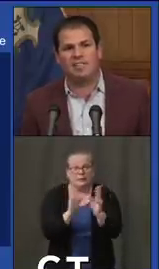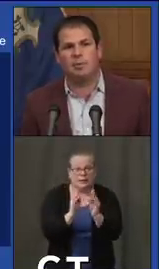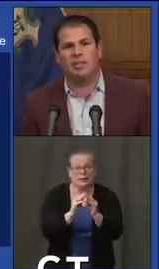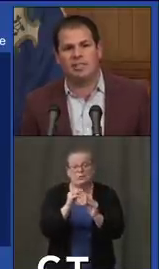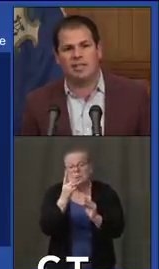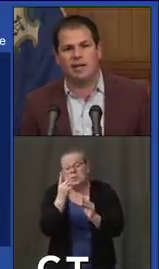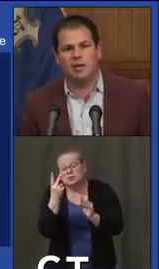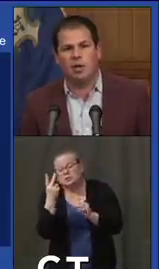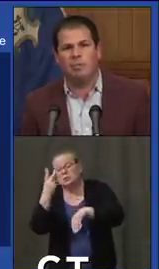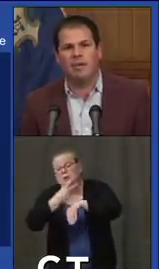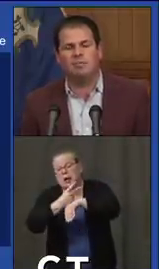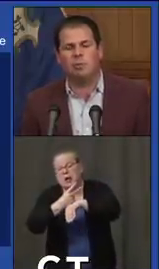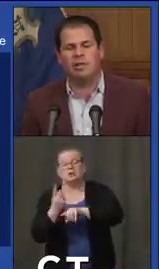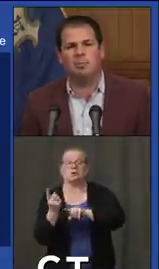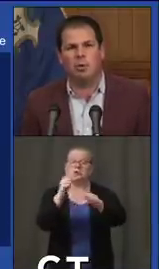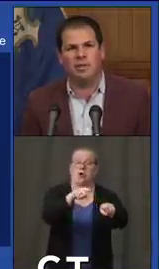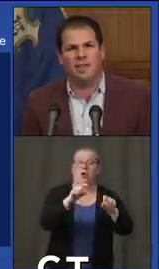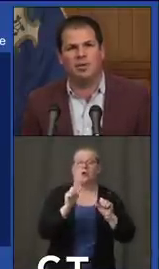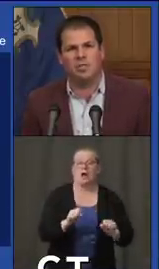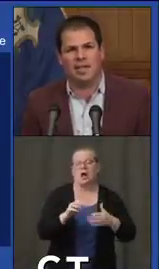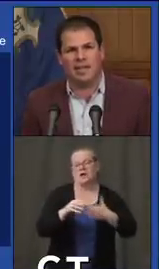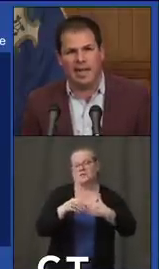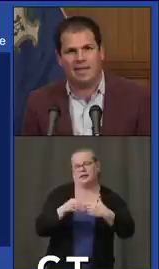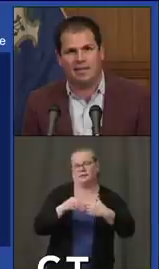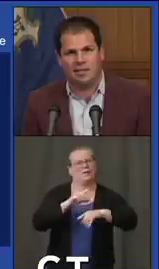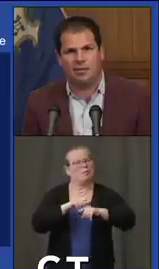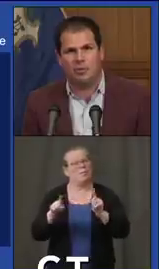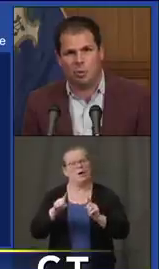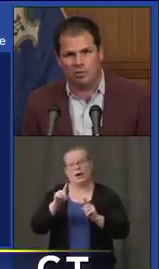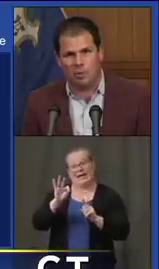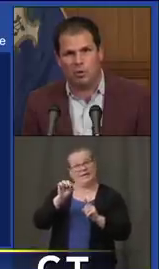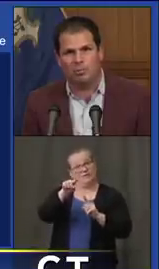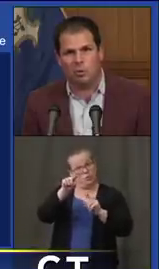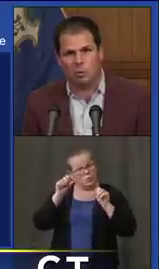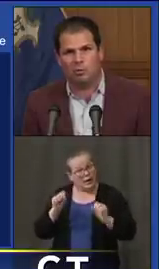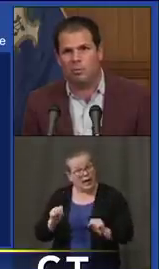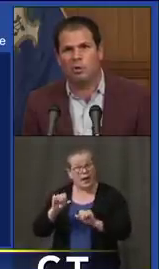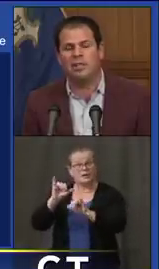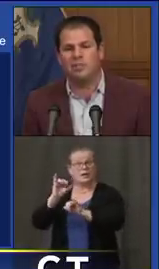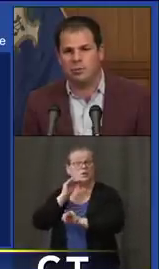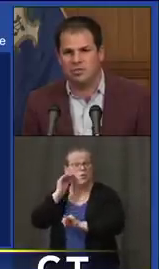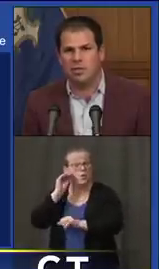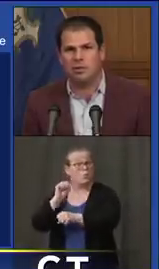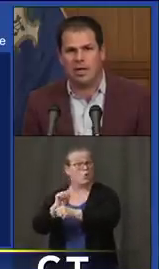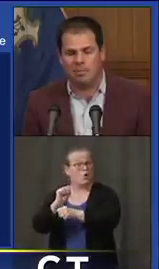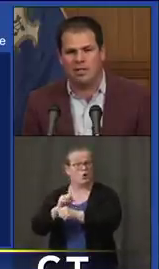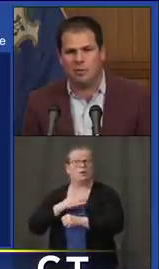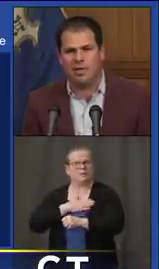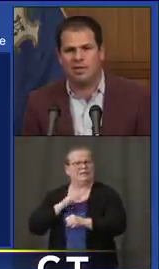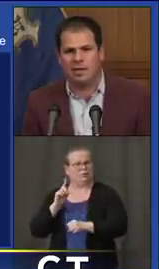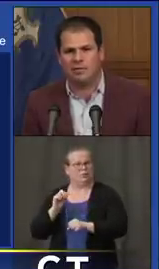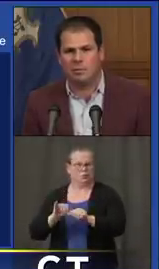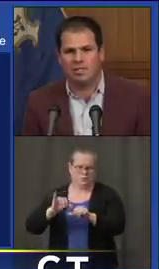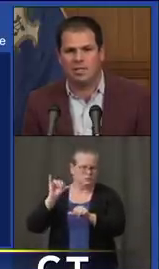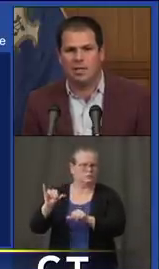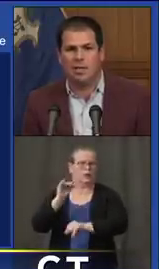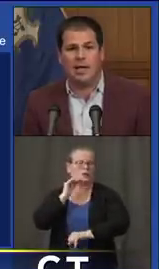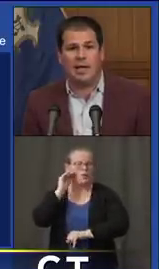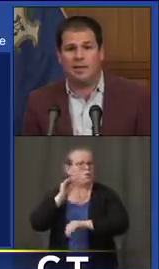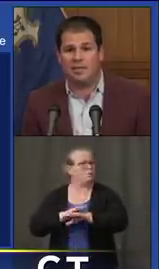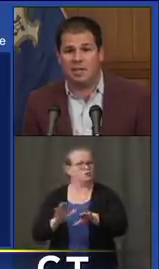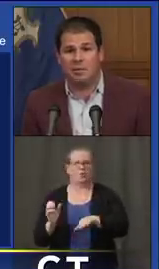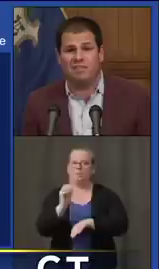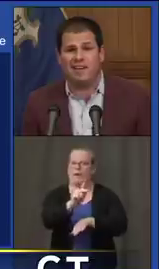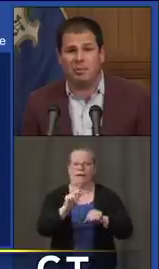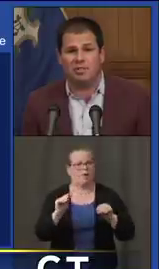That flexibility is there, but it's really important that those that can continue to work from home or work remotely do so on May 20th and afterwards.